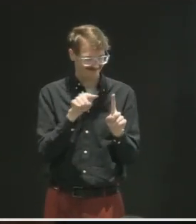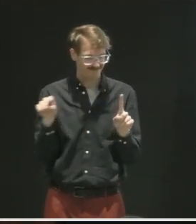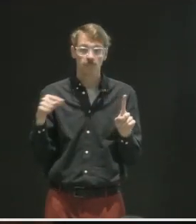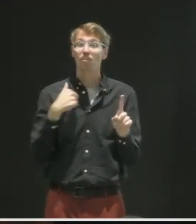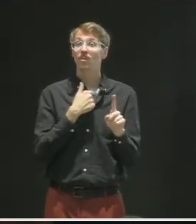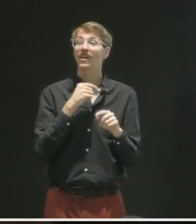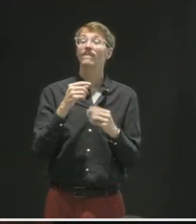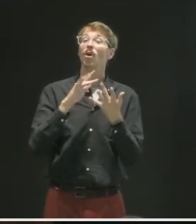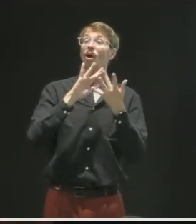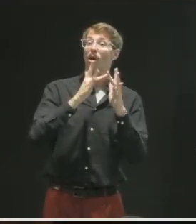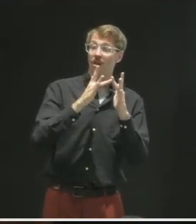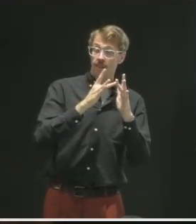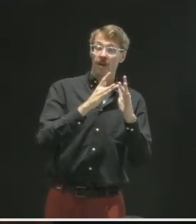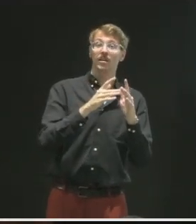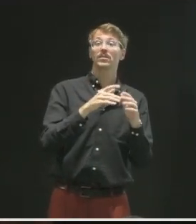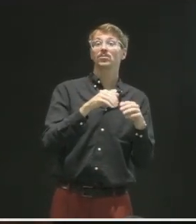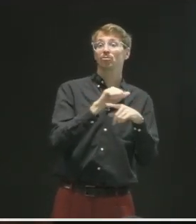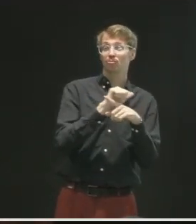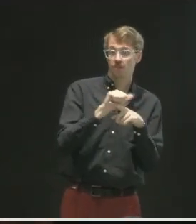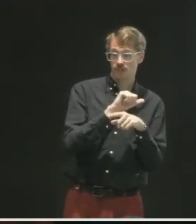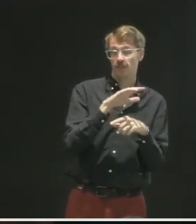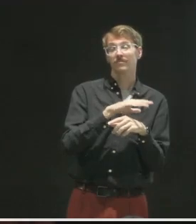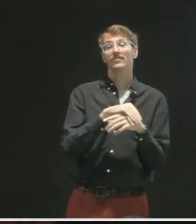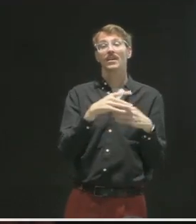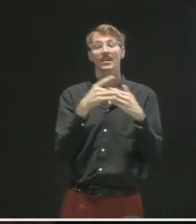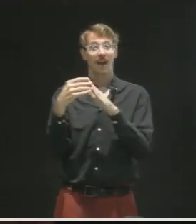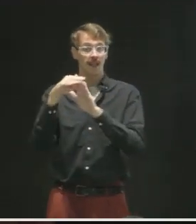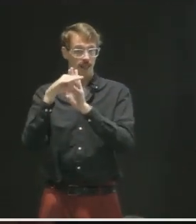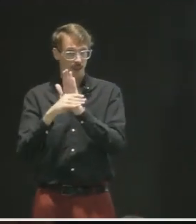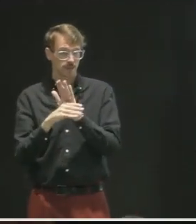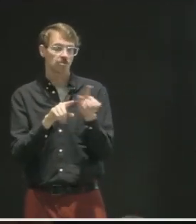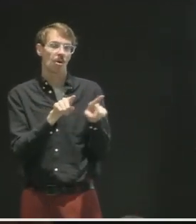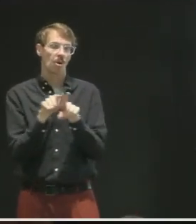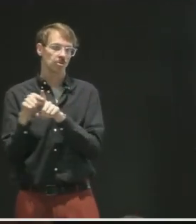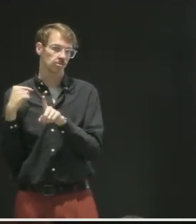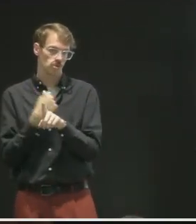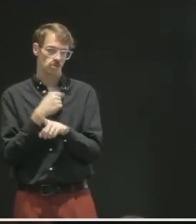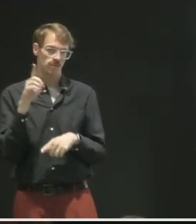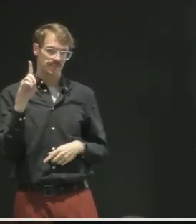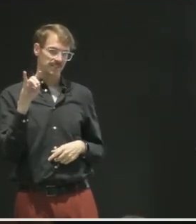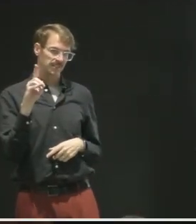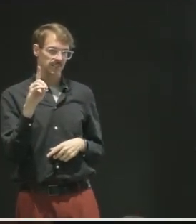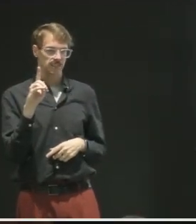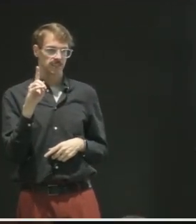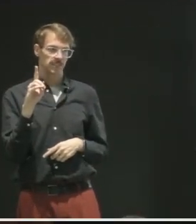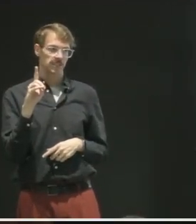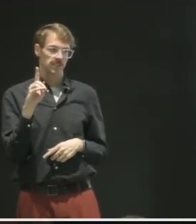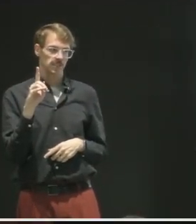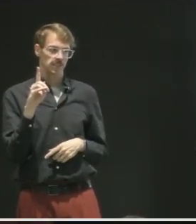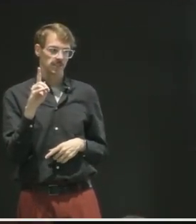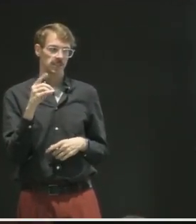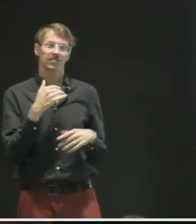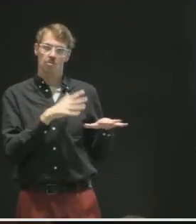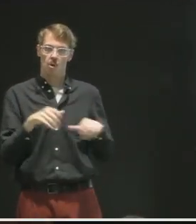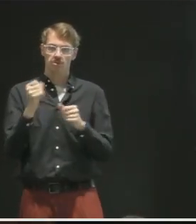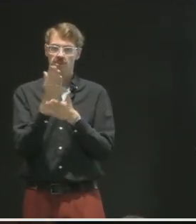self-paced training in the guidelines, but also we did some facilitator-led sessions